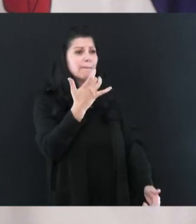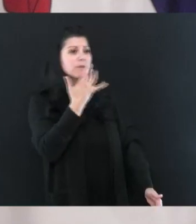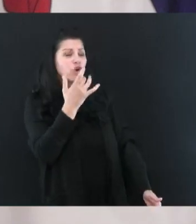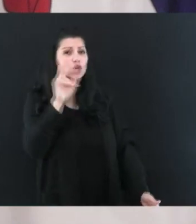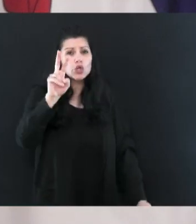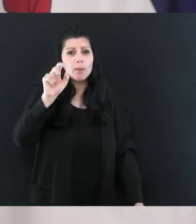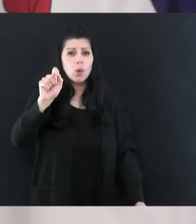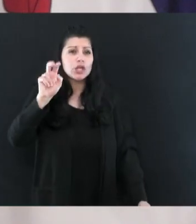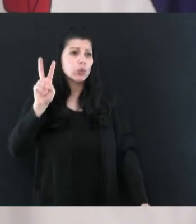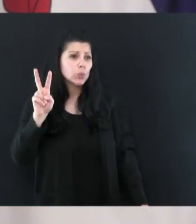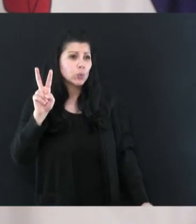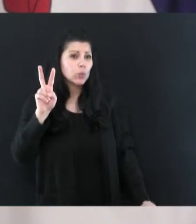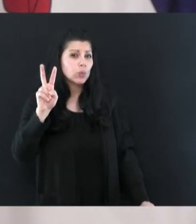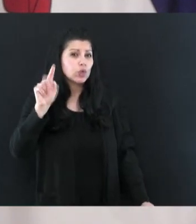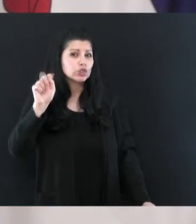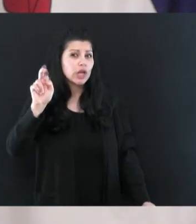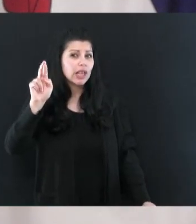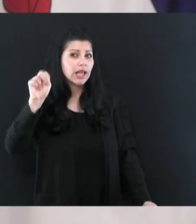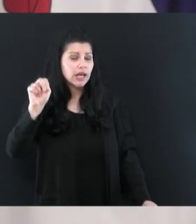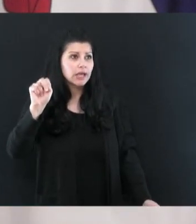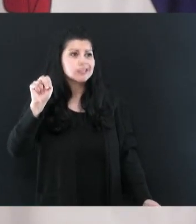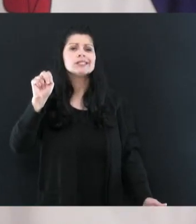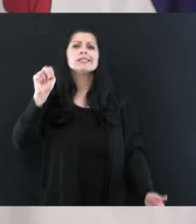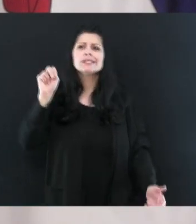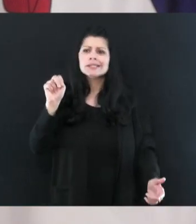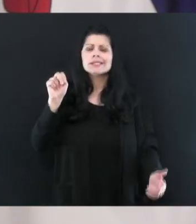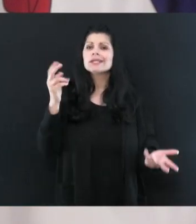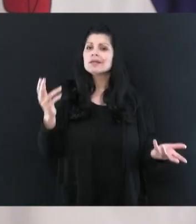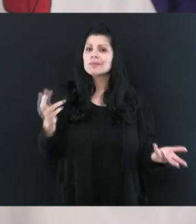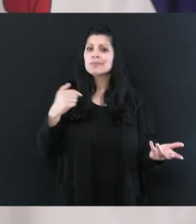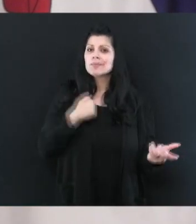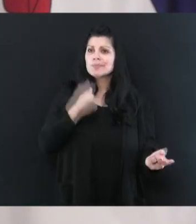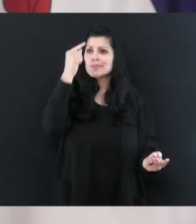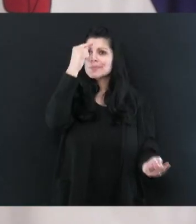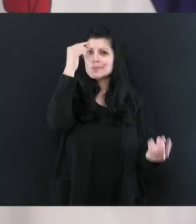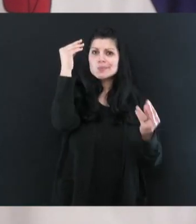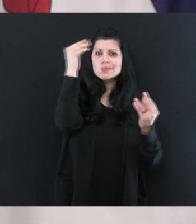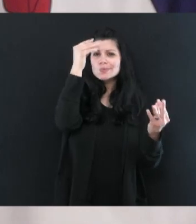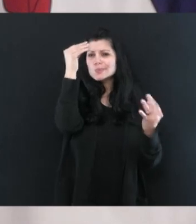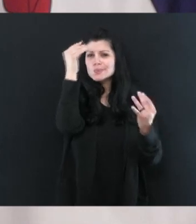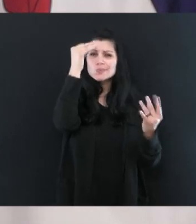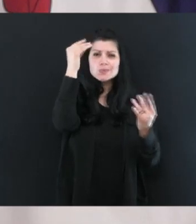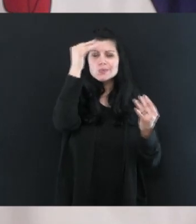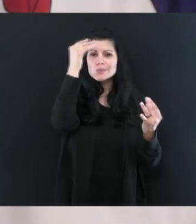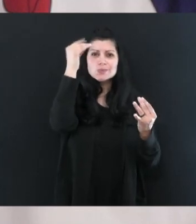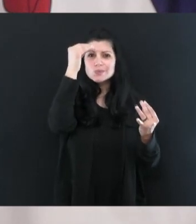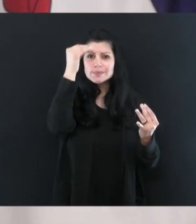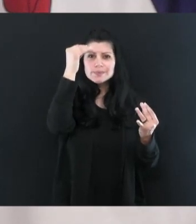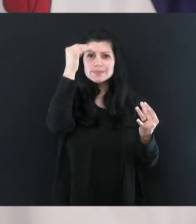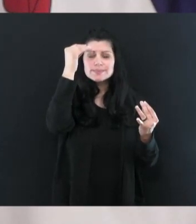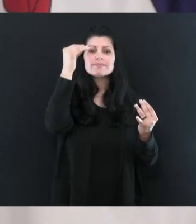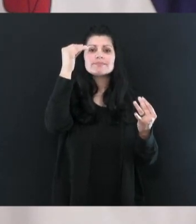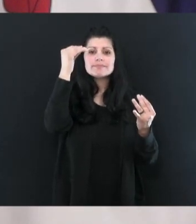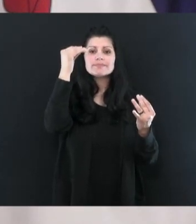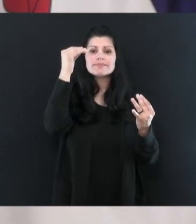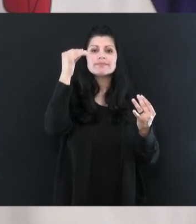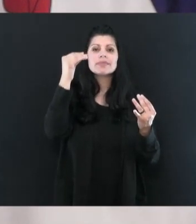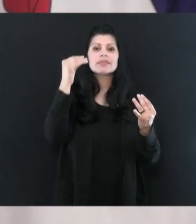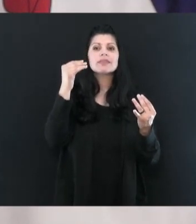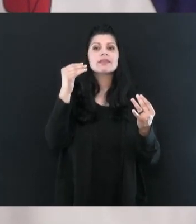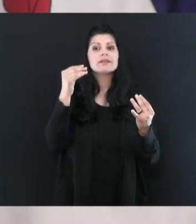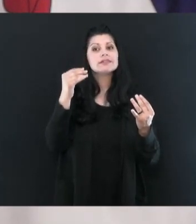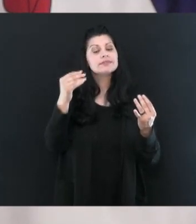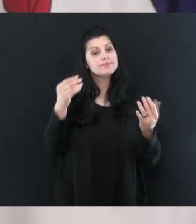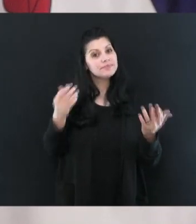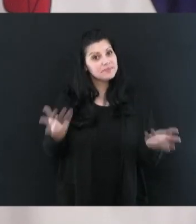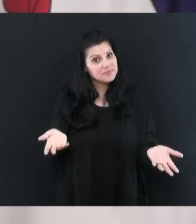Now, I really have believed, and it would be more Christmas comes early